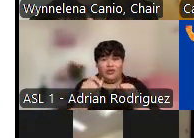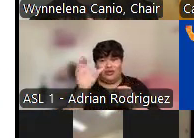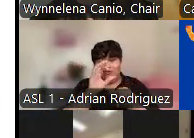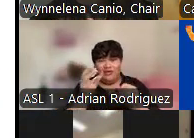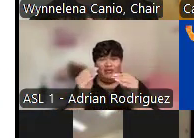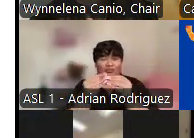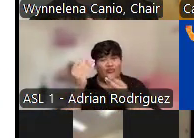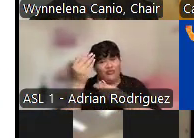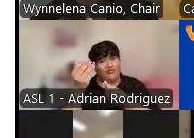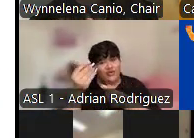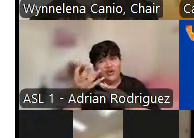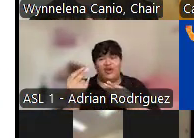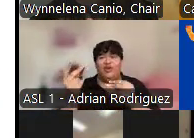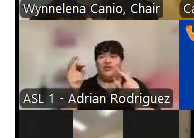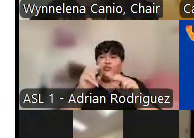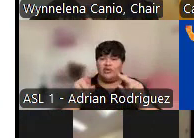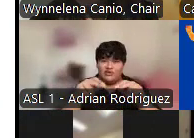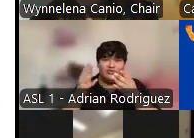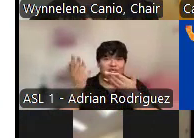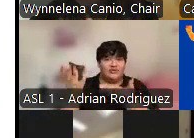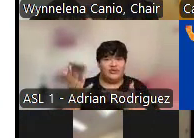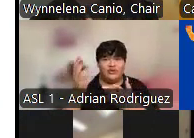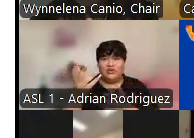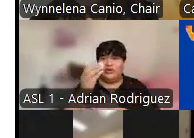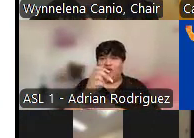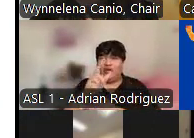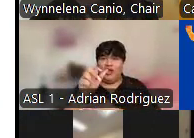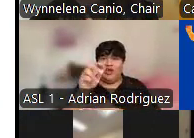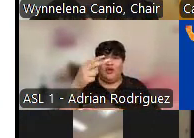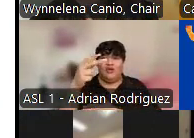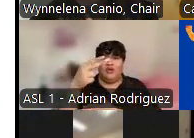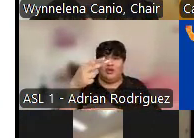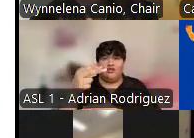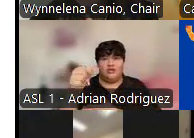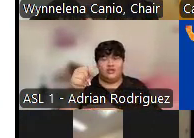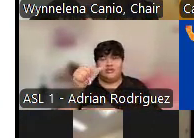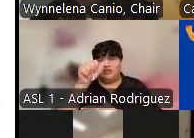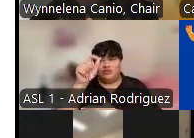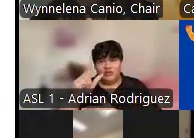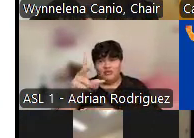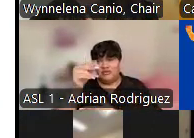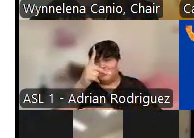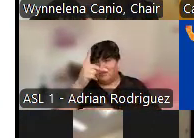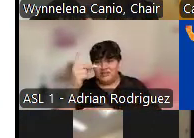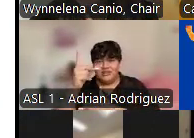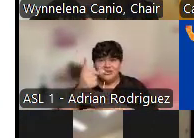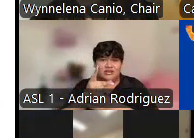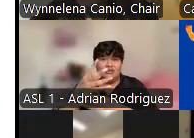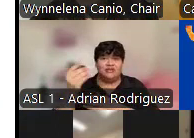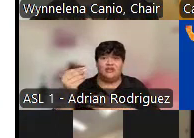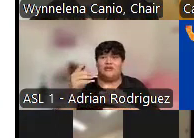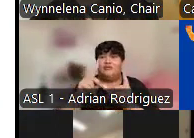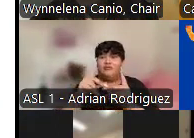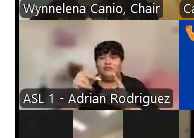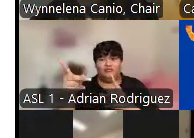our resources on the Cal HHS, or California Health and Human Services Alzheimer's Disease and Related Conditions